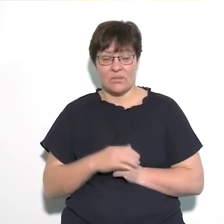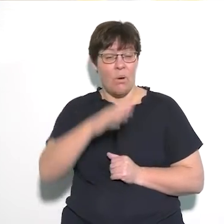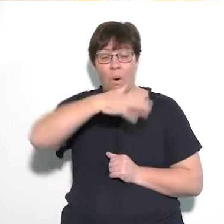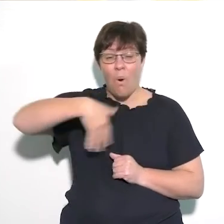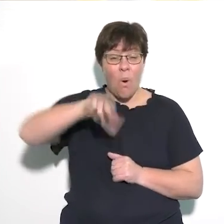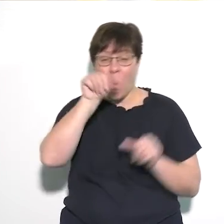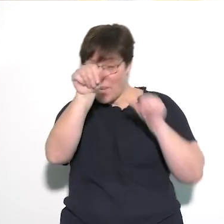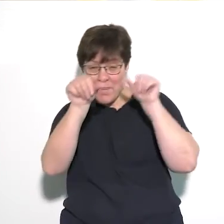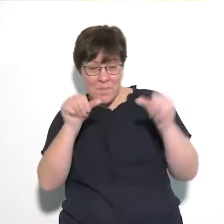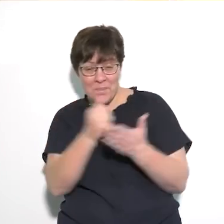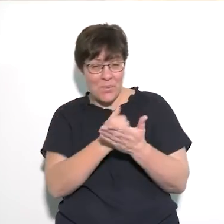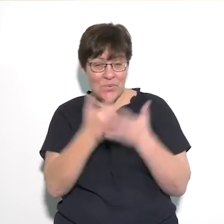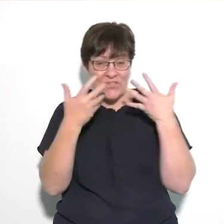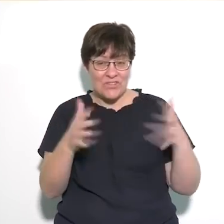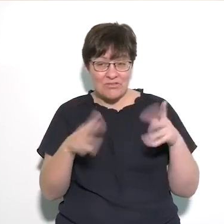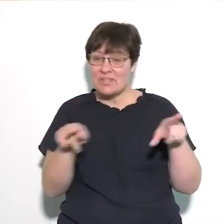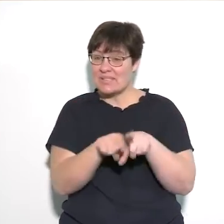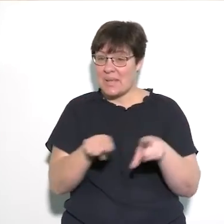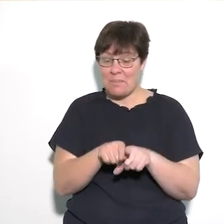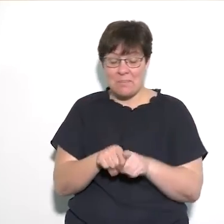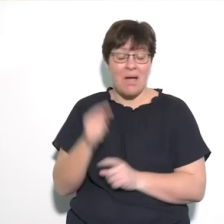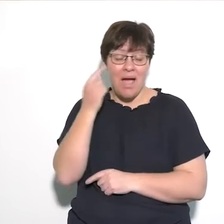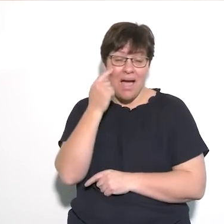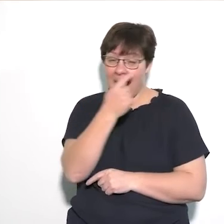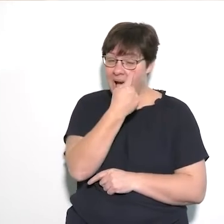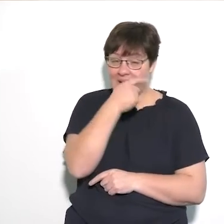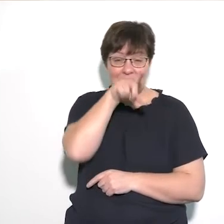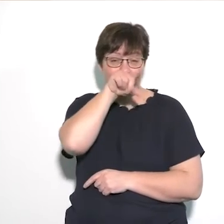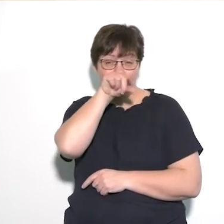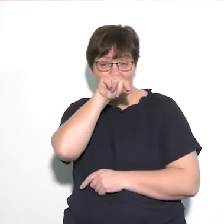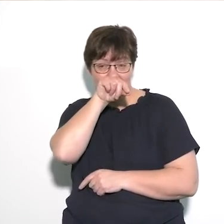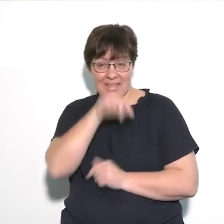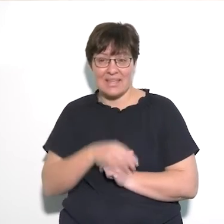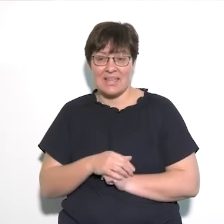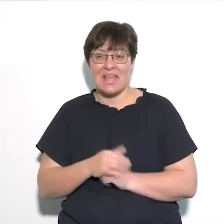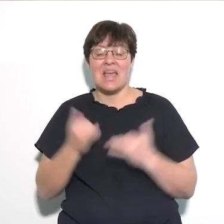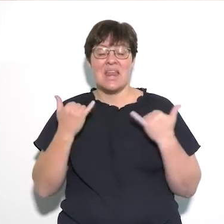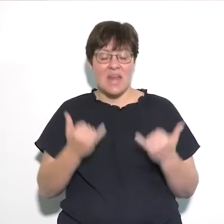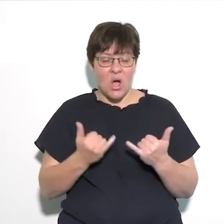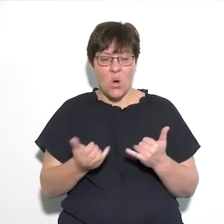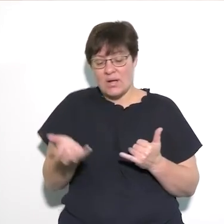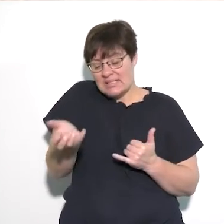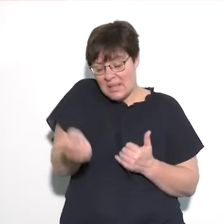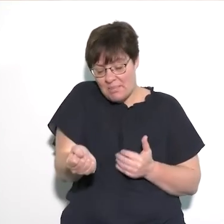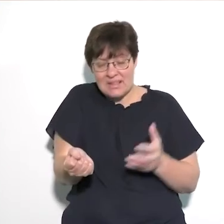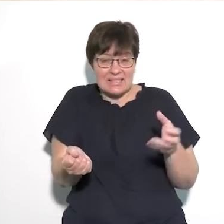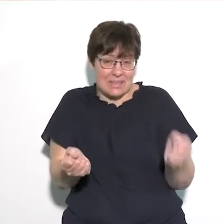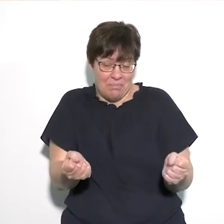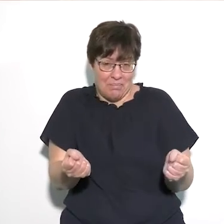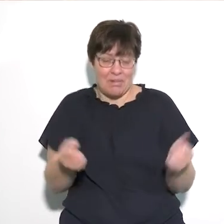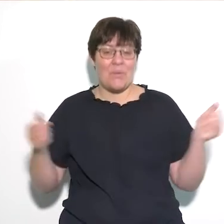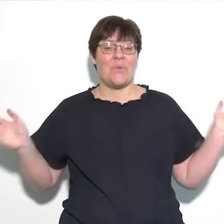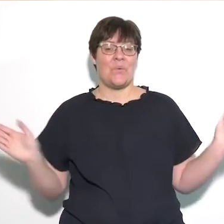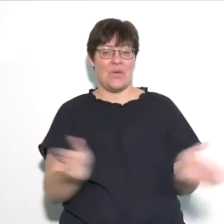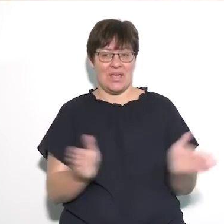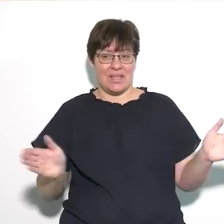put all the pieces onto your head, like this, your two eyes and your beak, you now need to staple on your